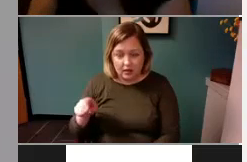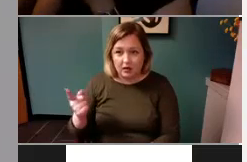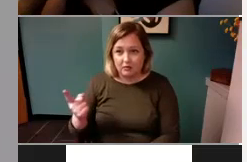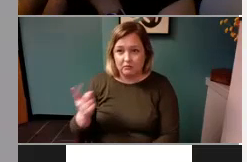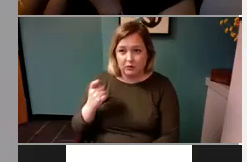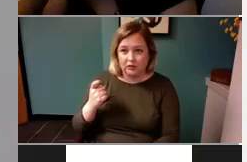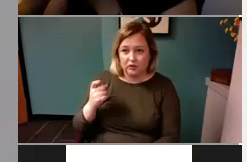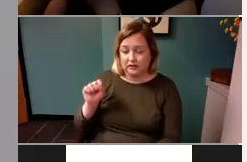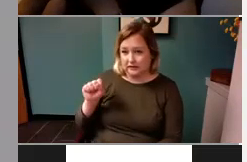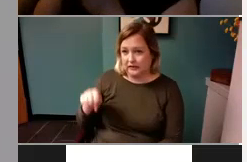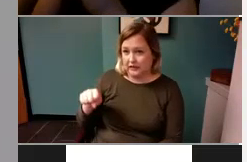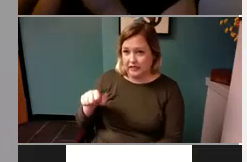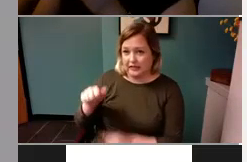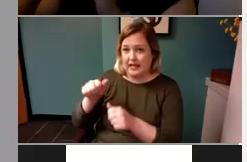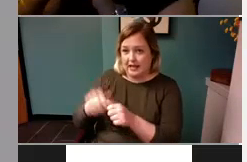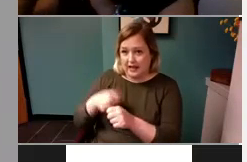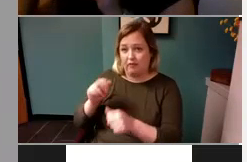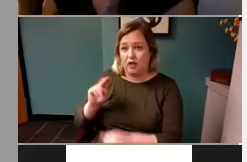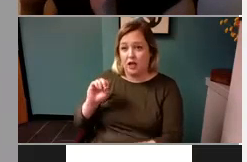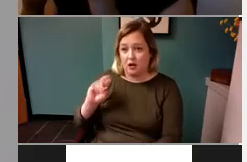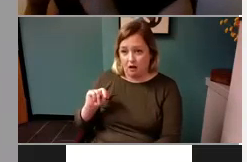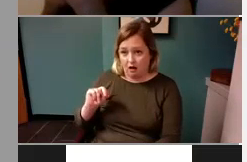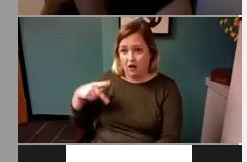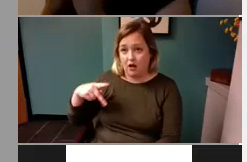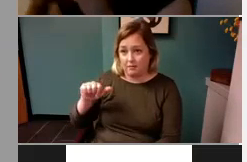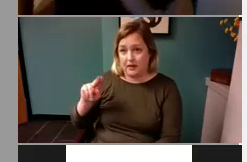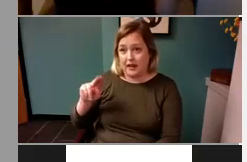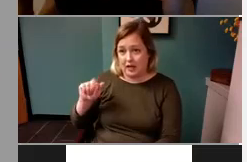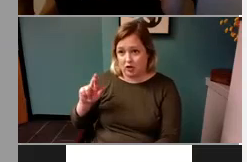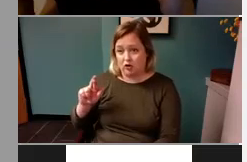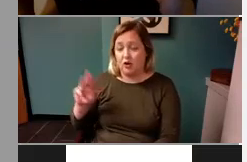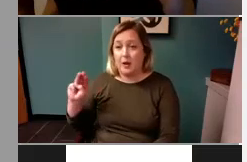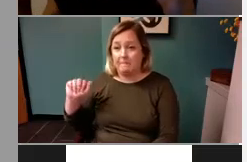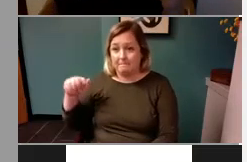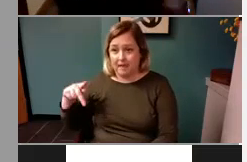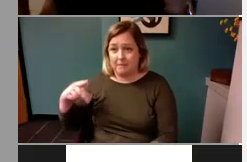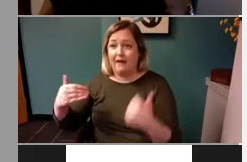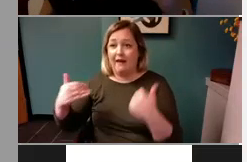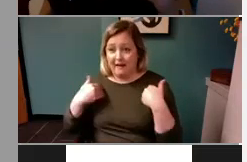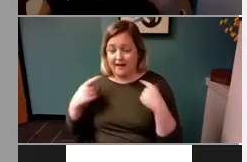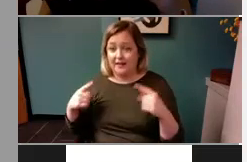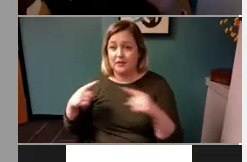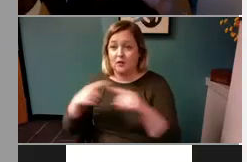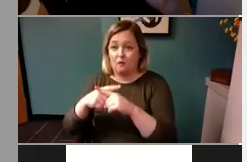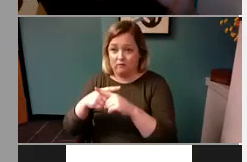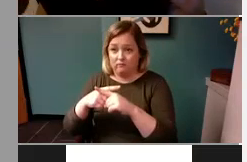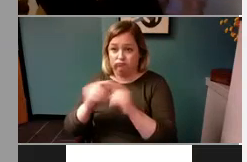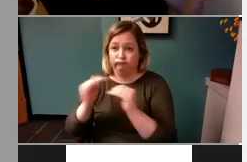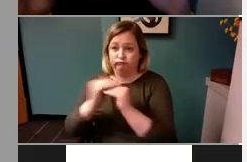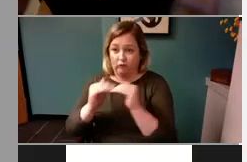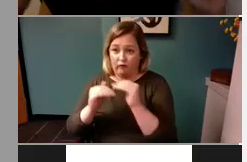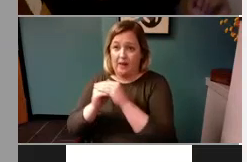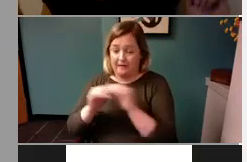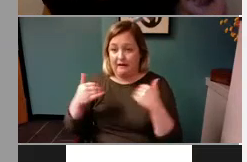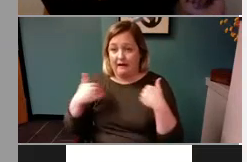graph would have intersecting edges. If there is no possible way of removing those intersections, in that particular scenario, we can